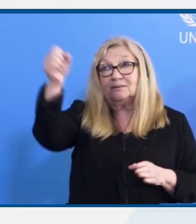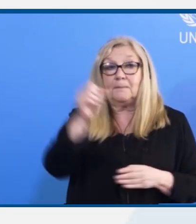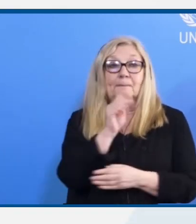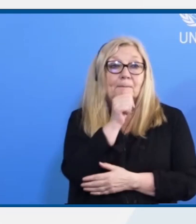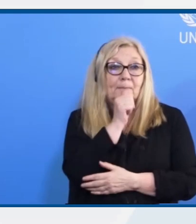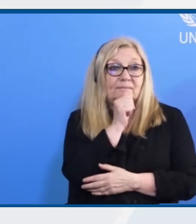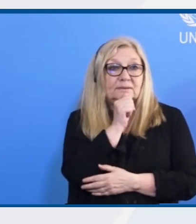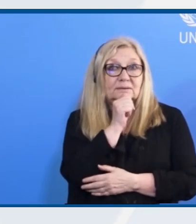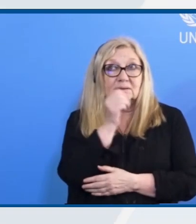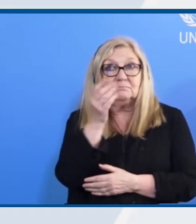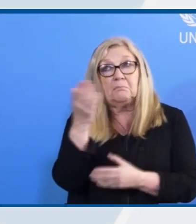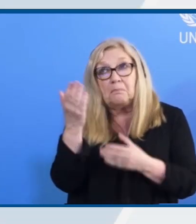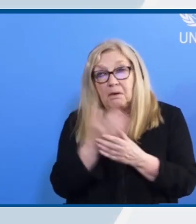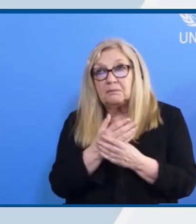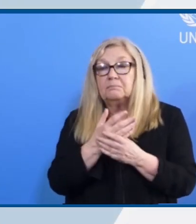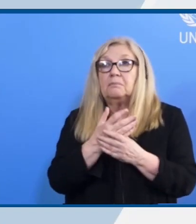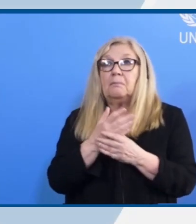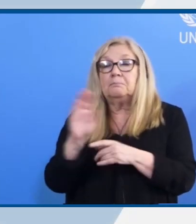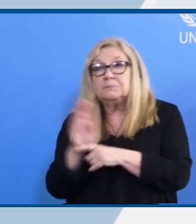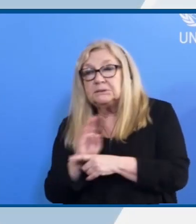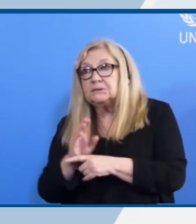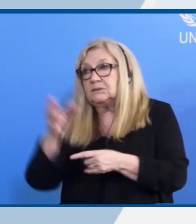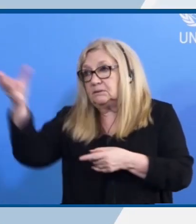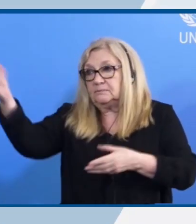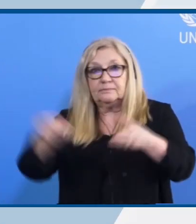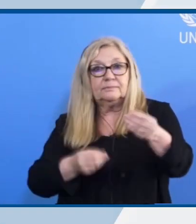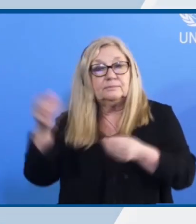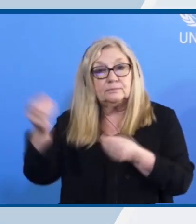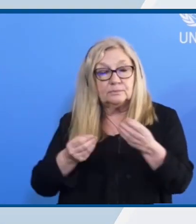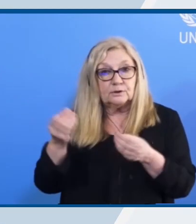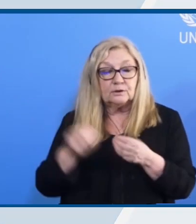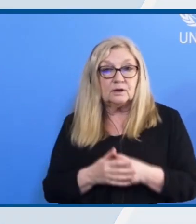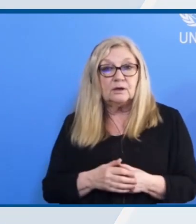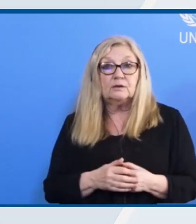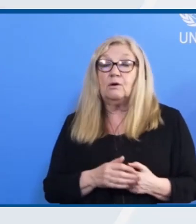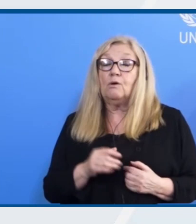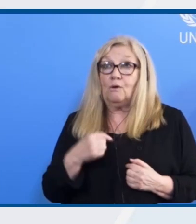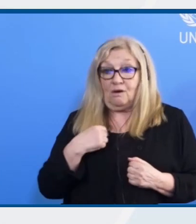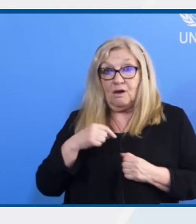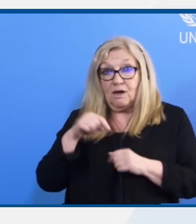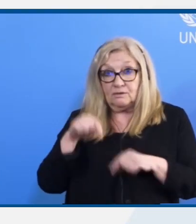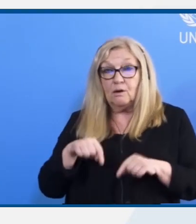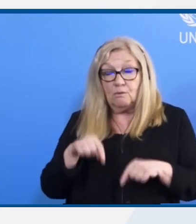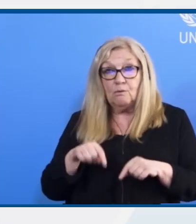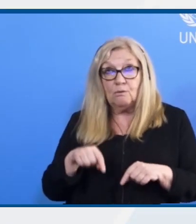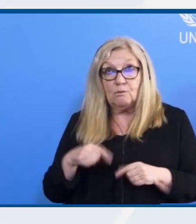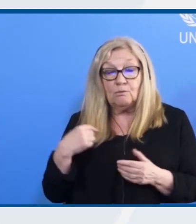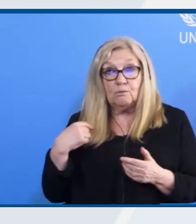some mayors of our community are experimenting now. They provided, after they